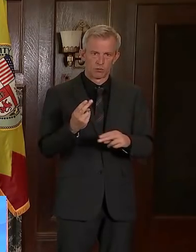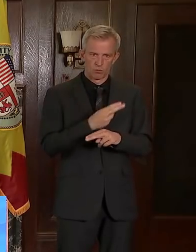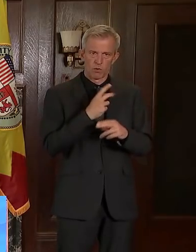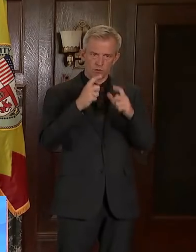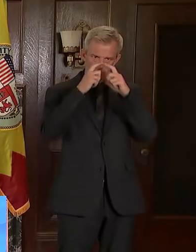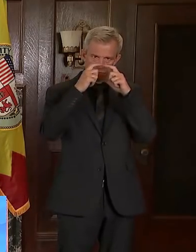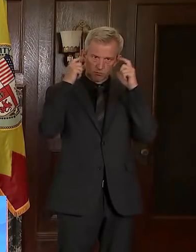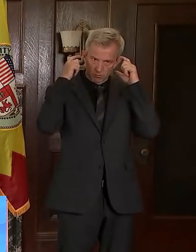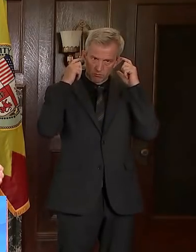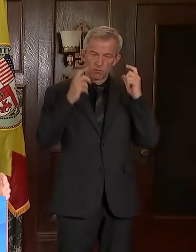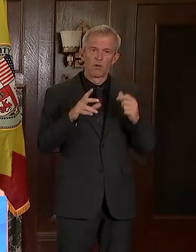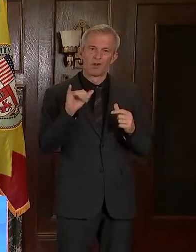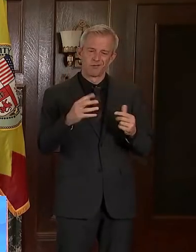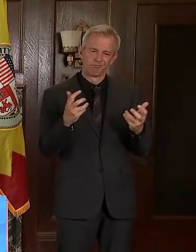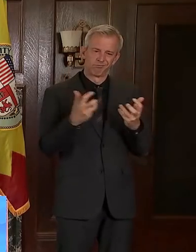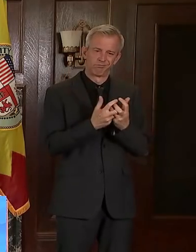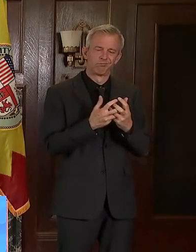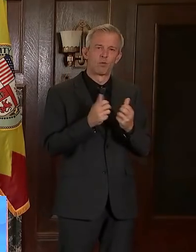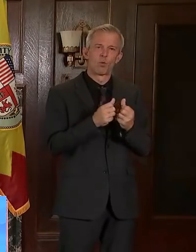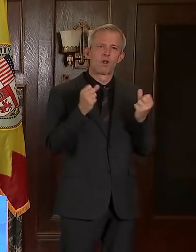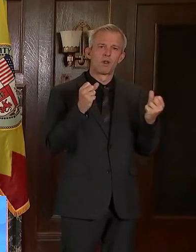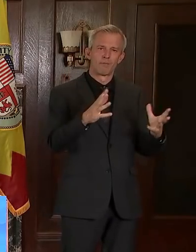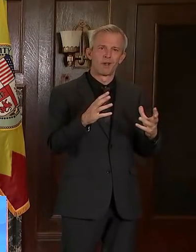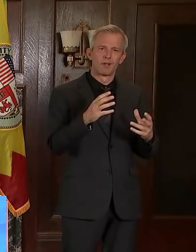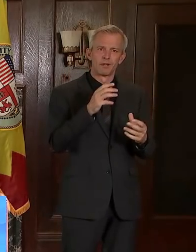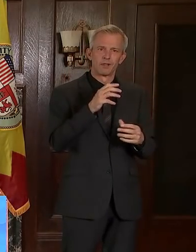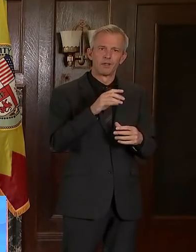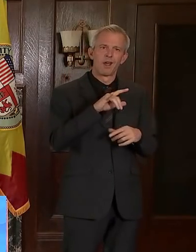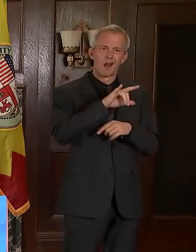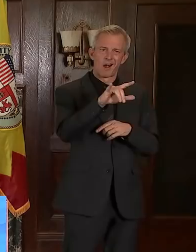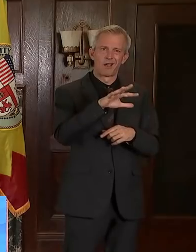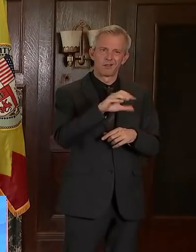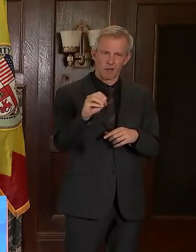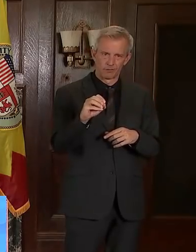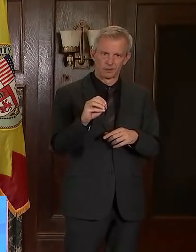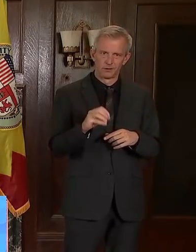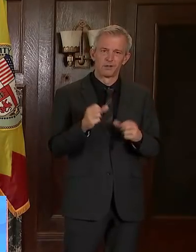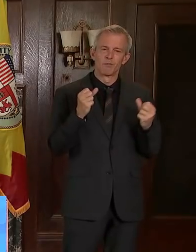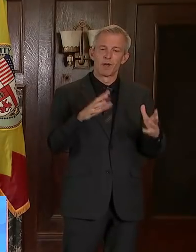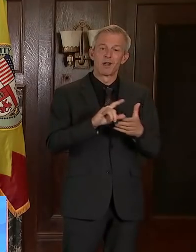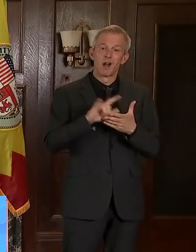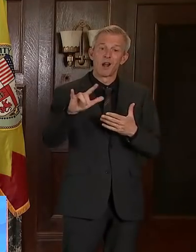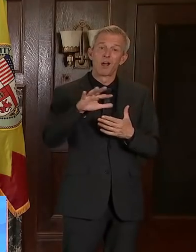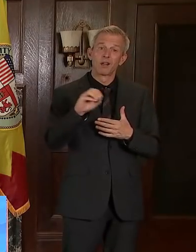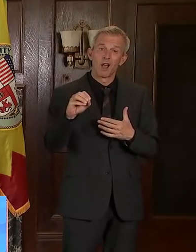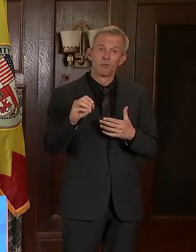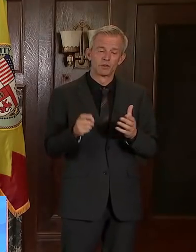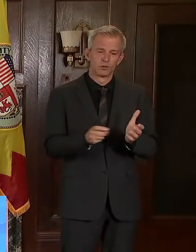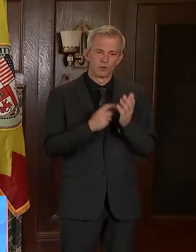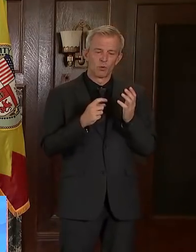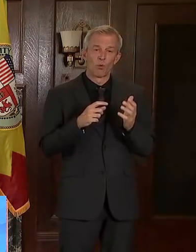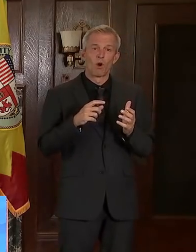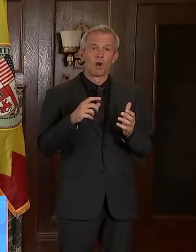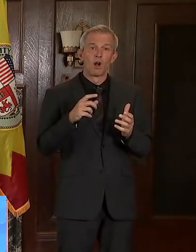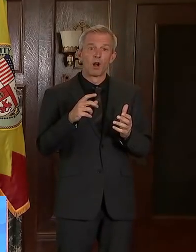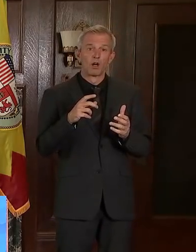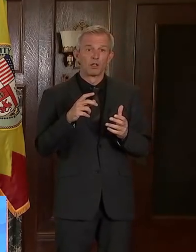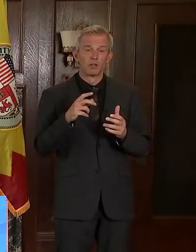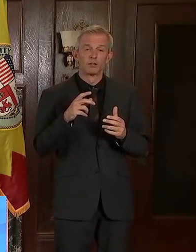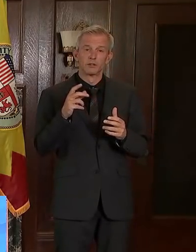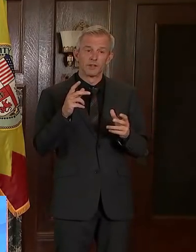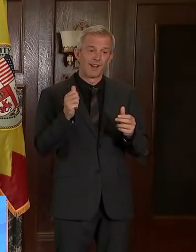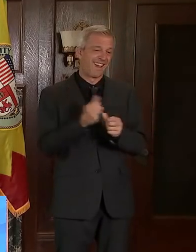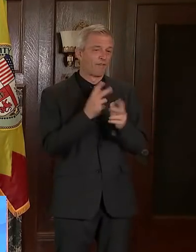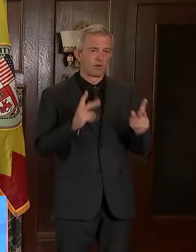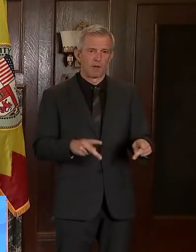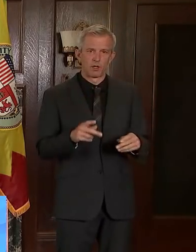requirement aligns with what many airlines are doing as well. Right now, many airlines require that passengers and flight crews wear face